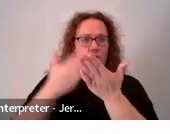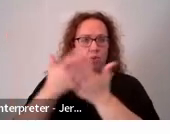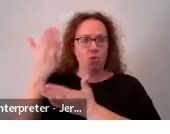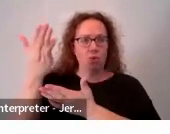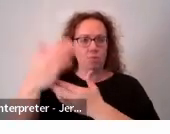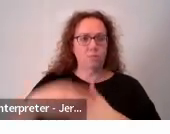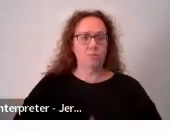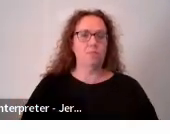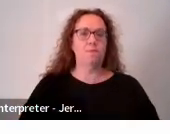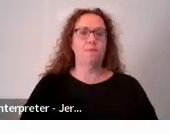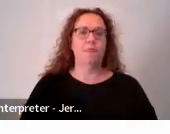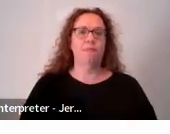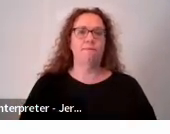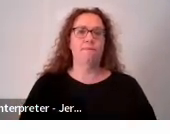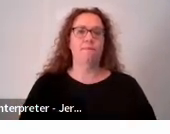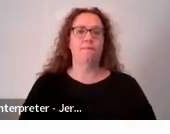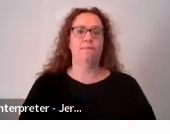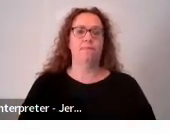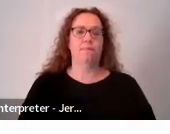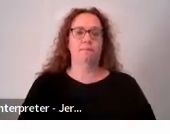through?